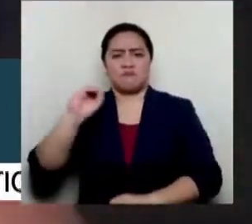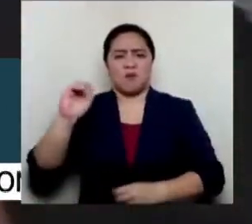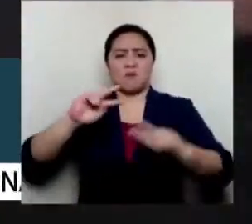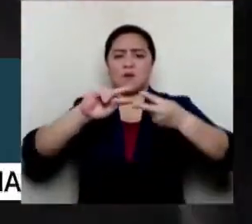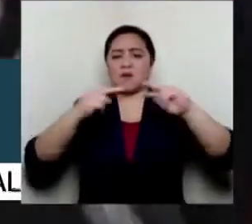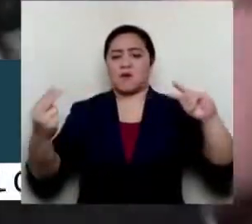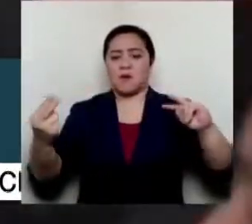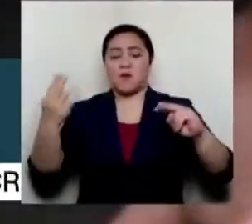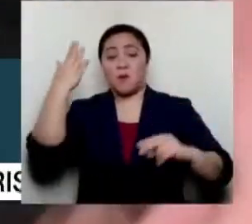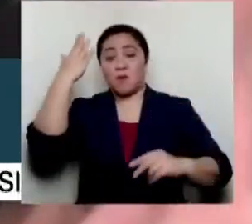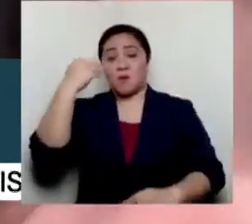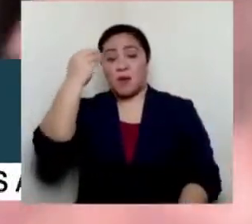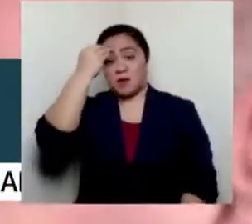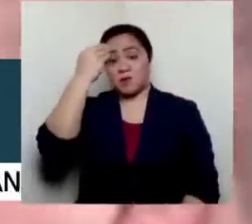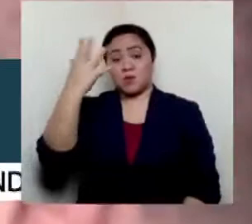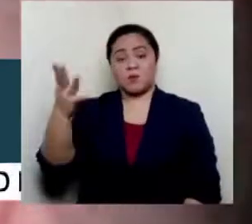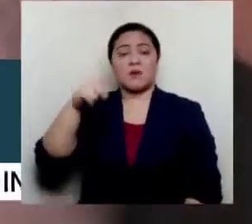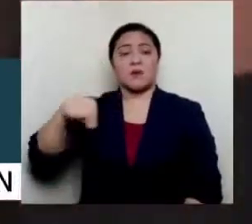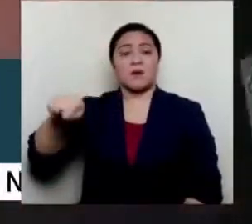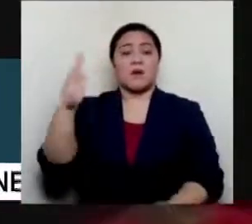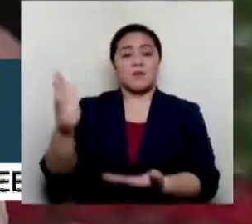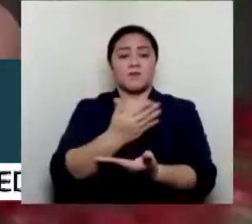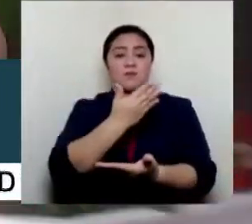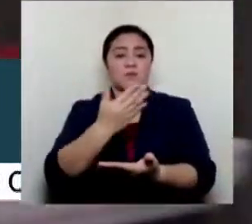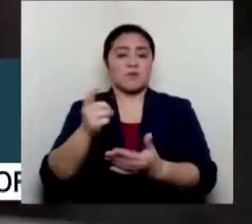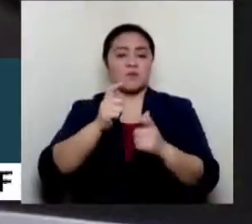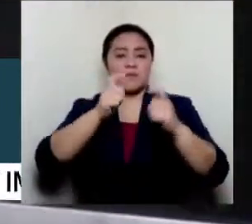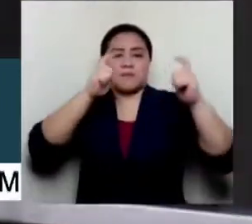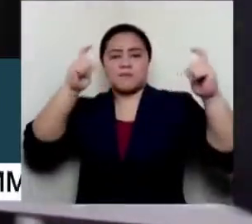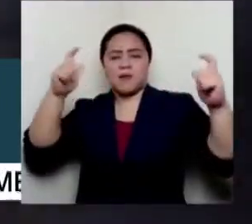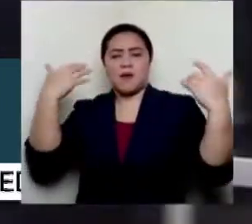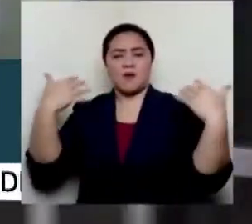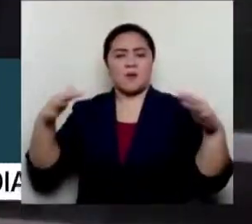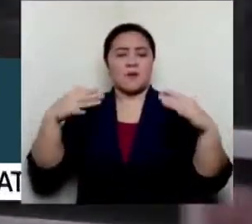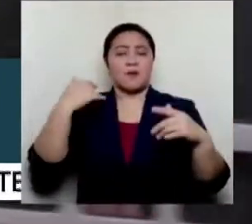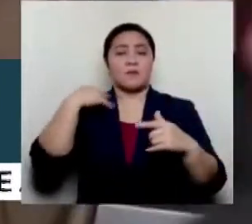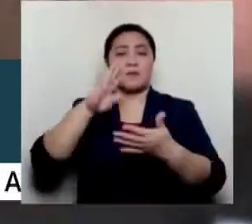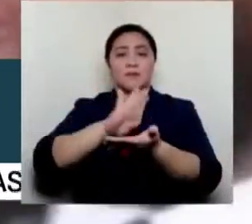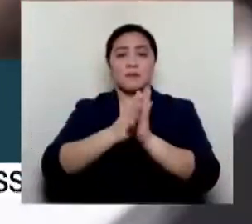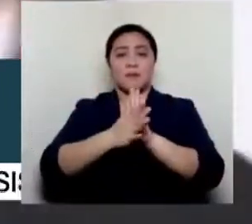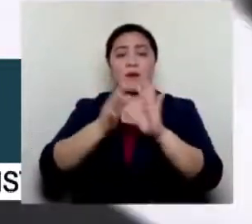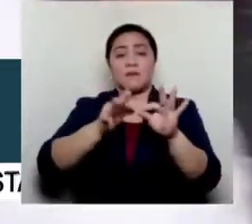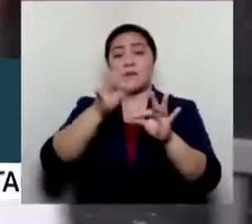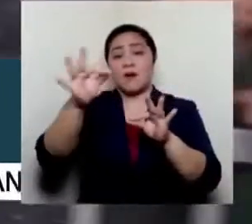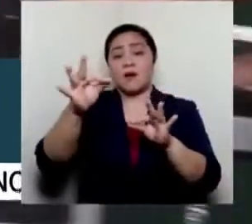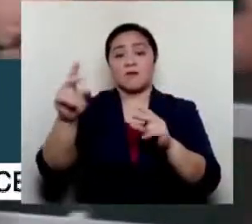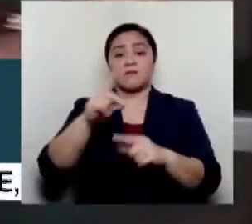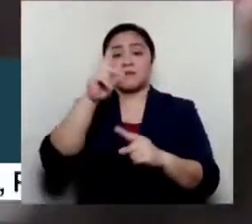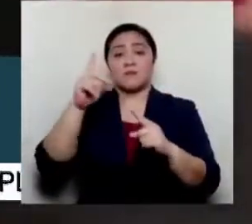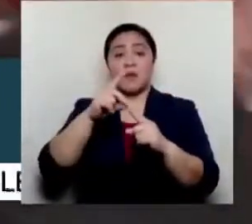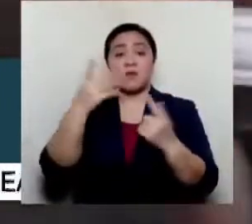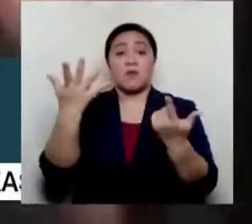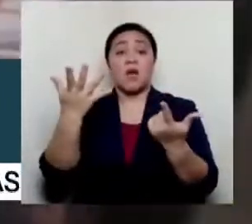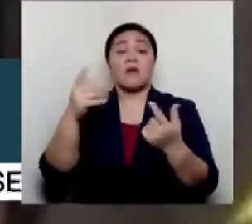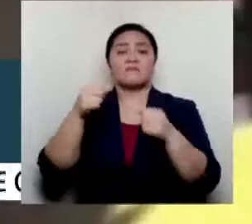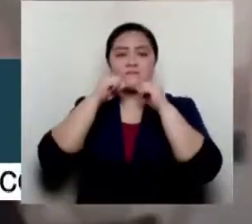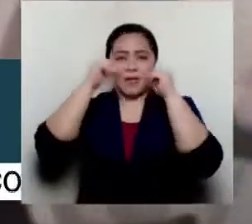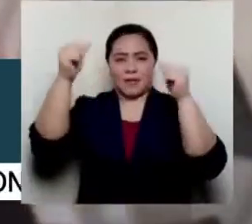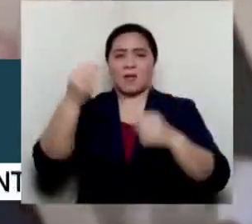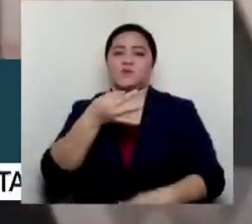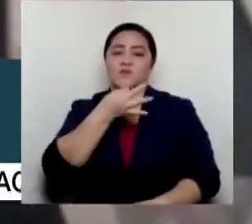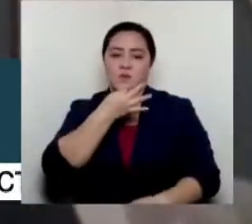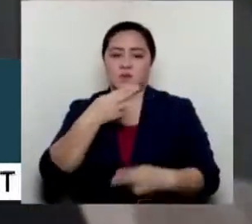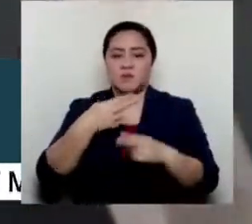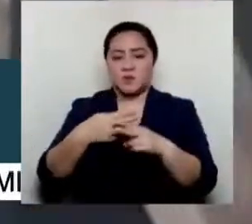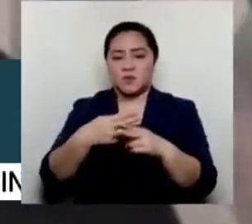The Recording Academy said music's biggest night will be moved to another date, which will be announced soon. The awards night was